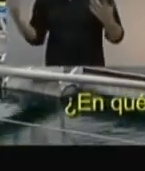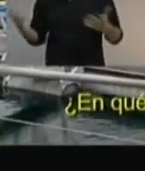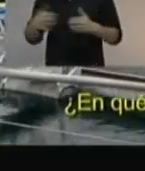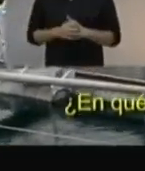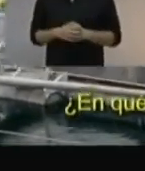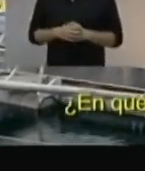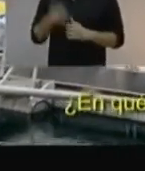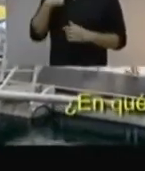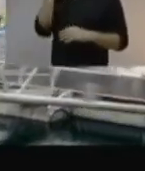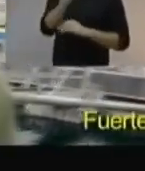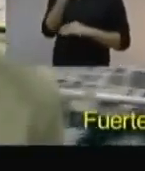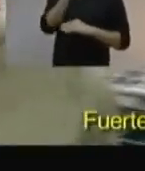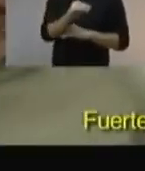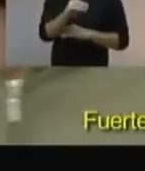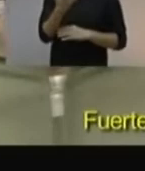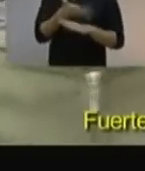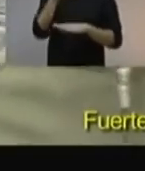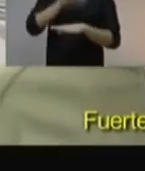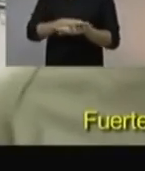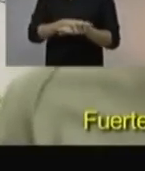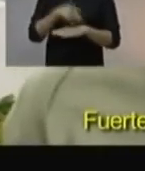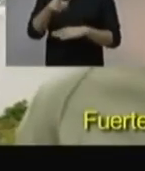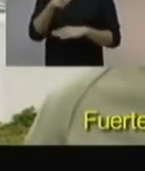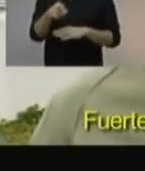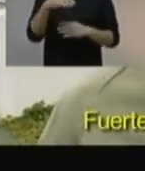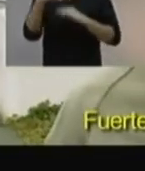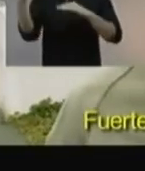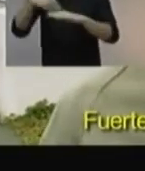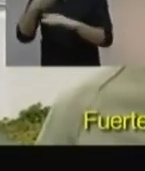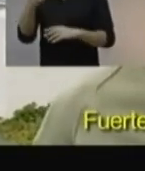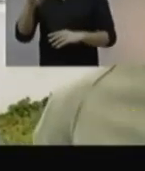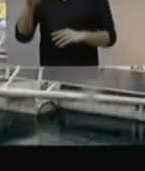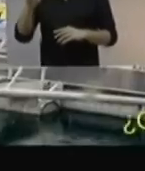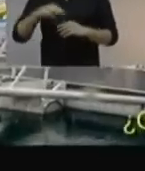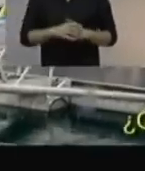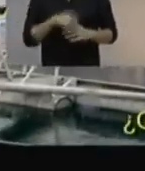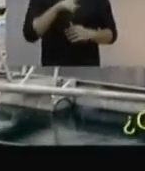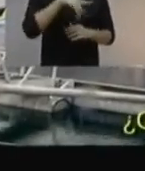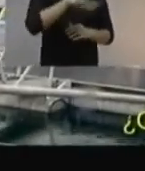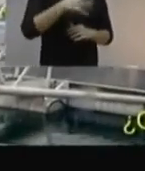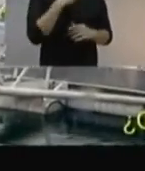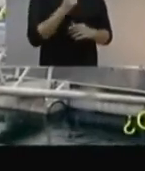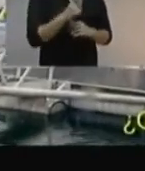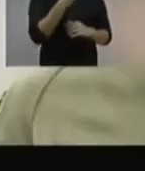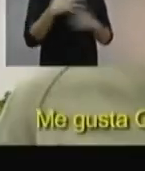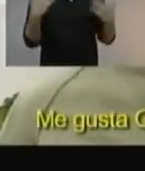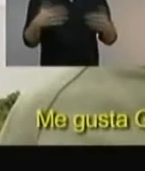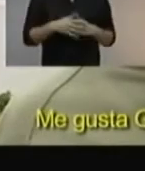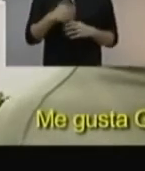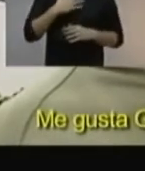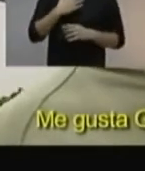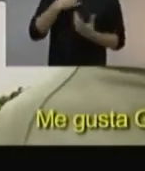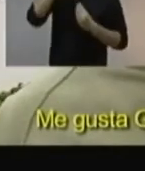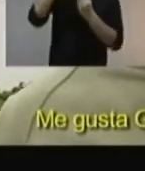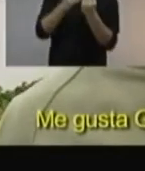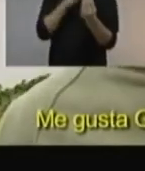coming here? Fuerteventura, Mallorca and Costa Brava. What place did you like the best? I like Gran Canaria, but